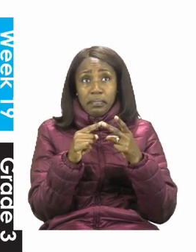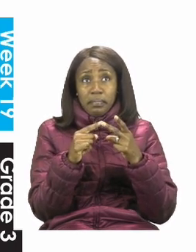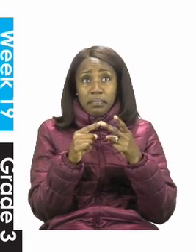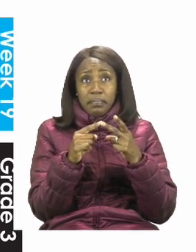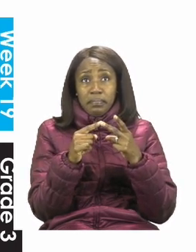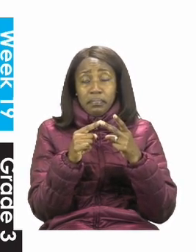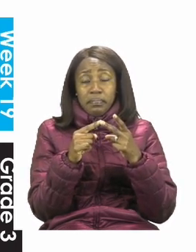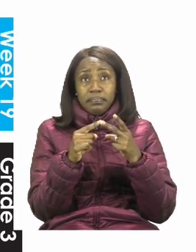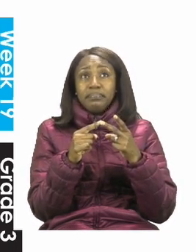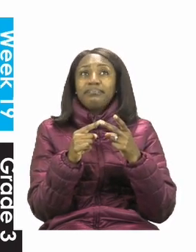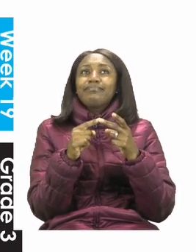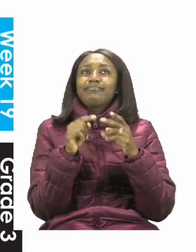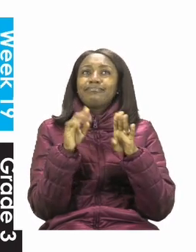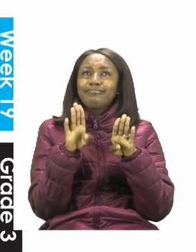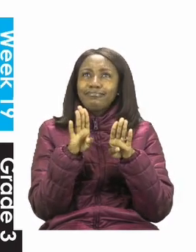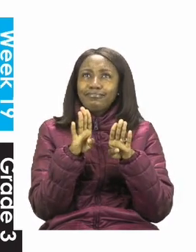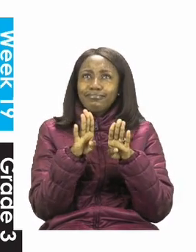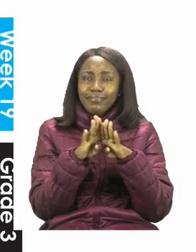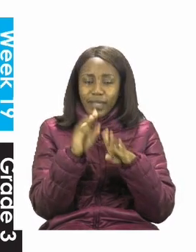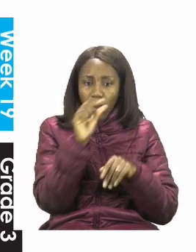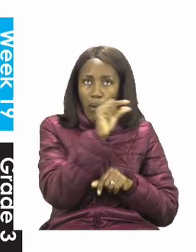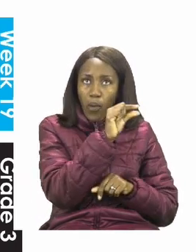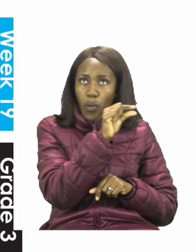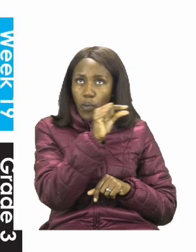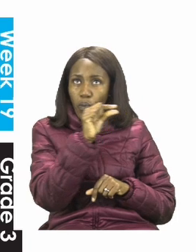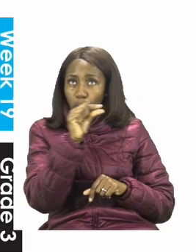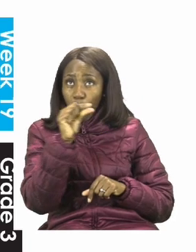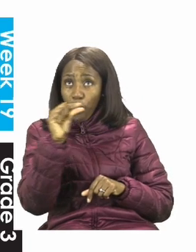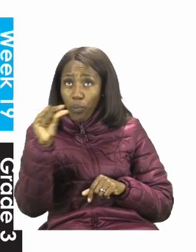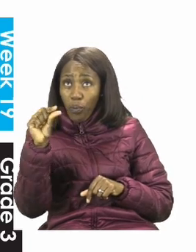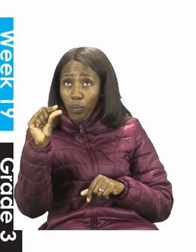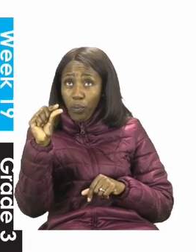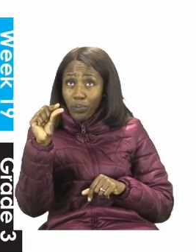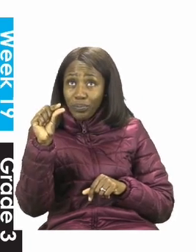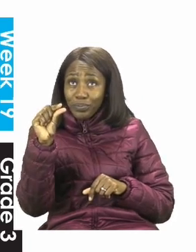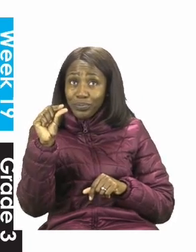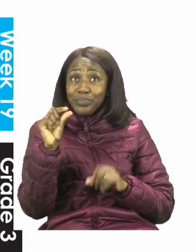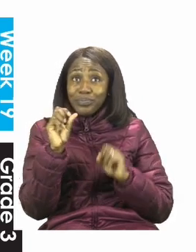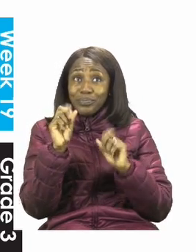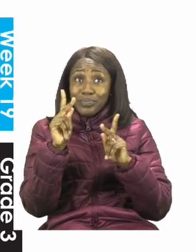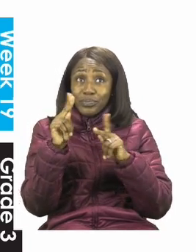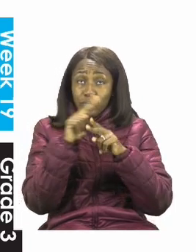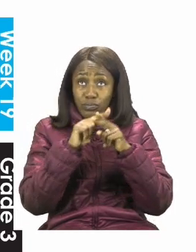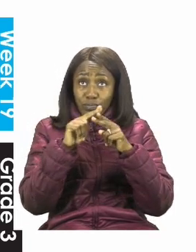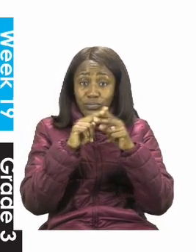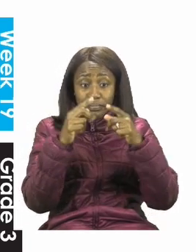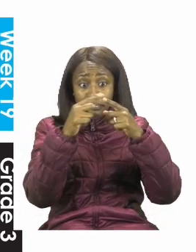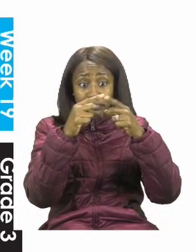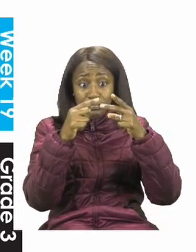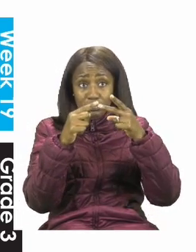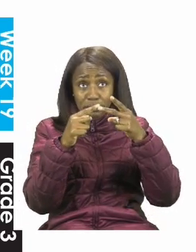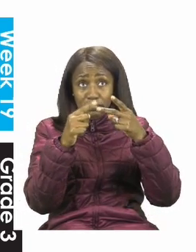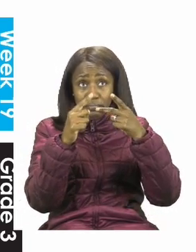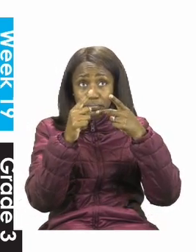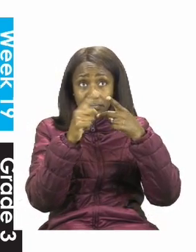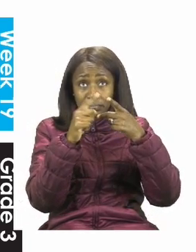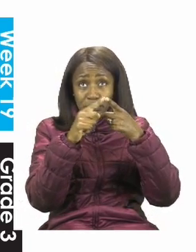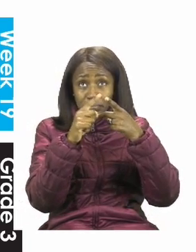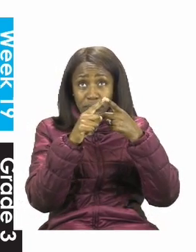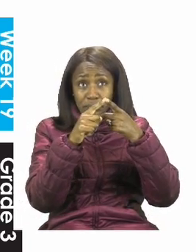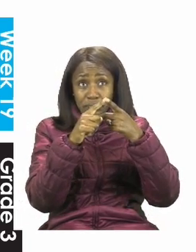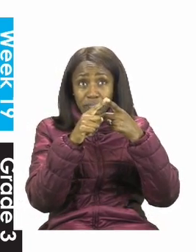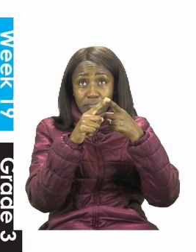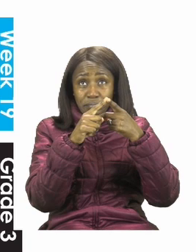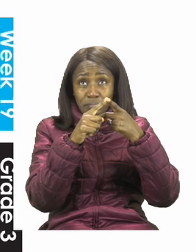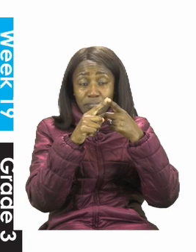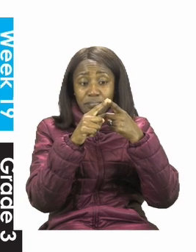Continuing, it says, you need to make 2 sentences using the following words. So